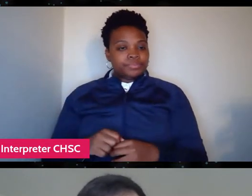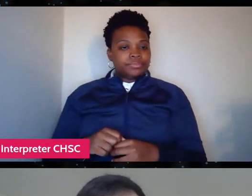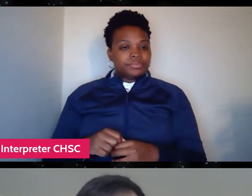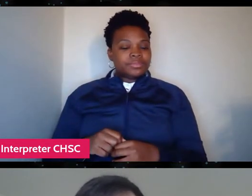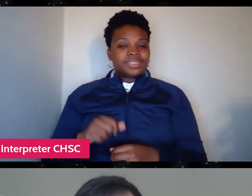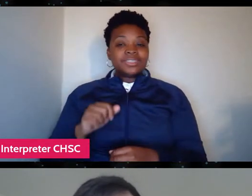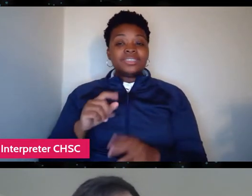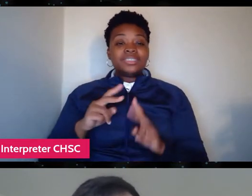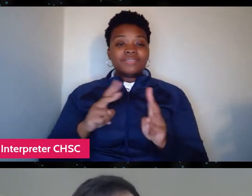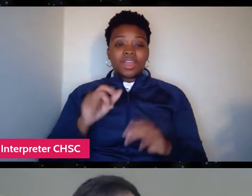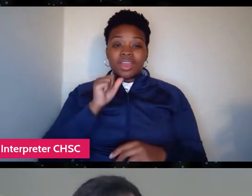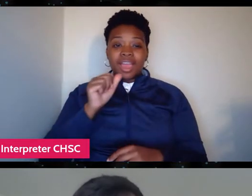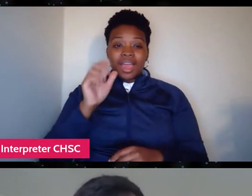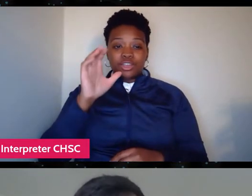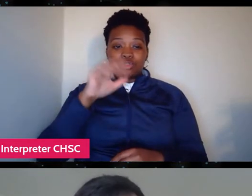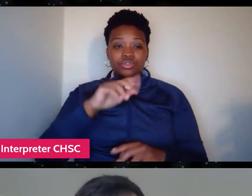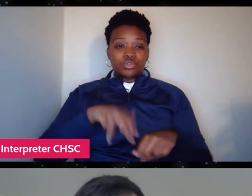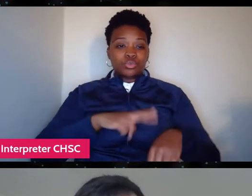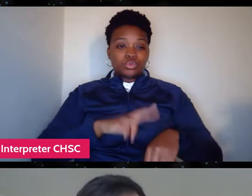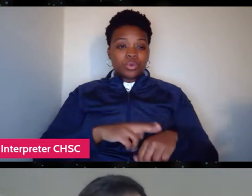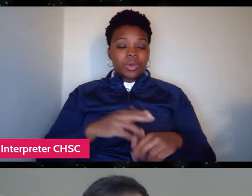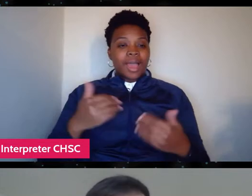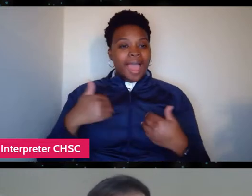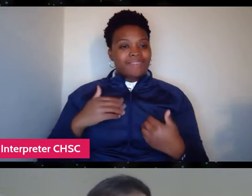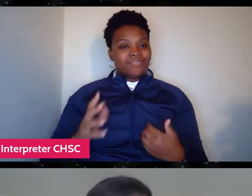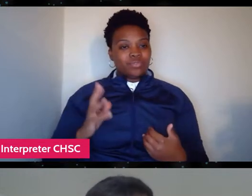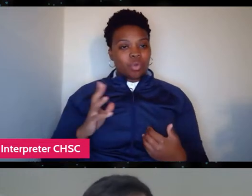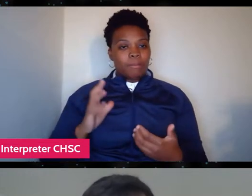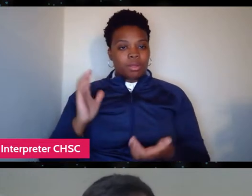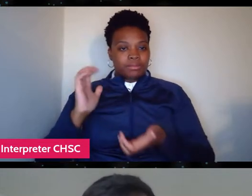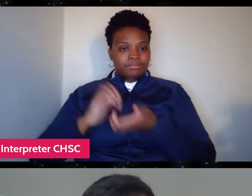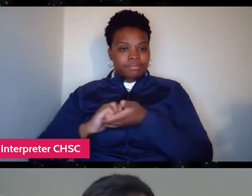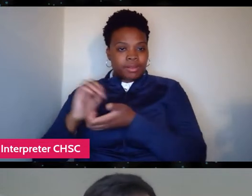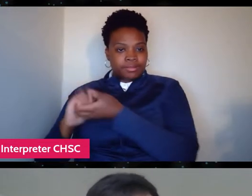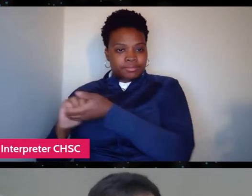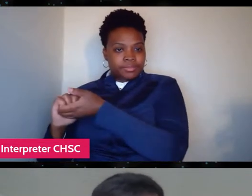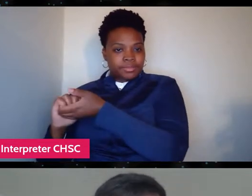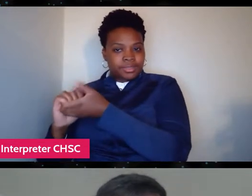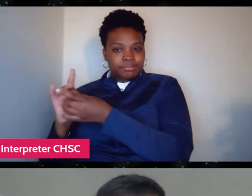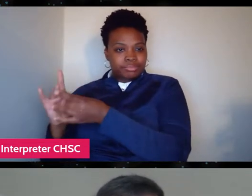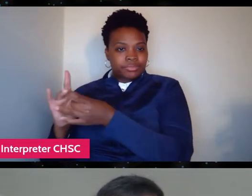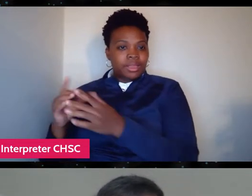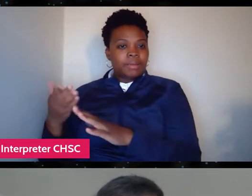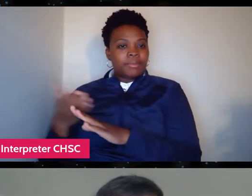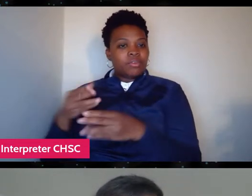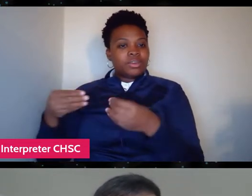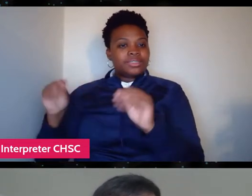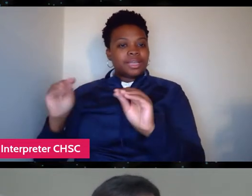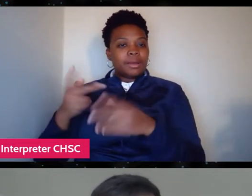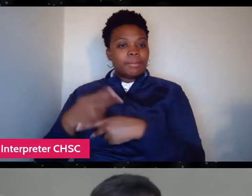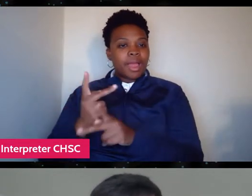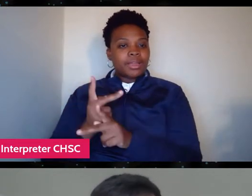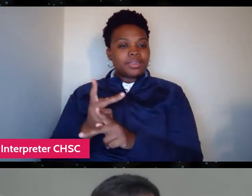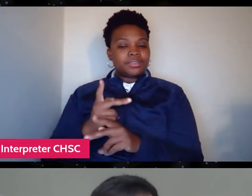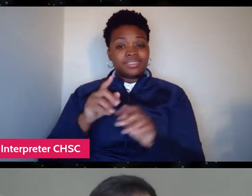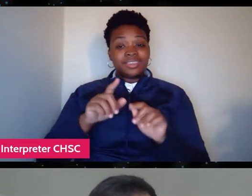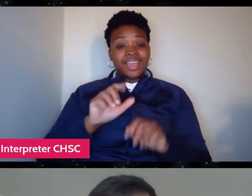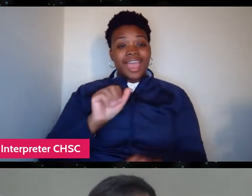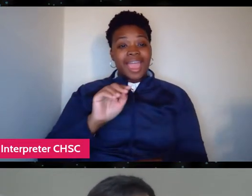industry to have this sort of formal coalition before they're even selling products. AMP's innovation launched in